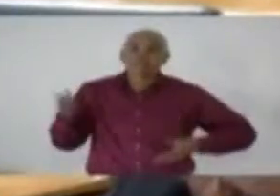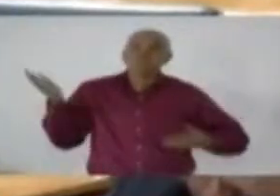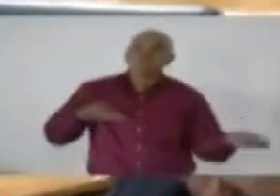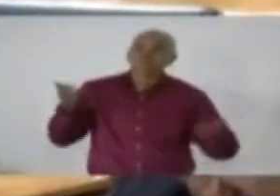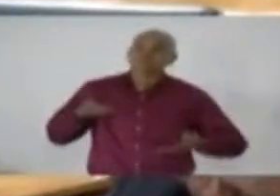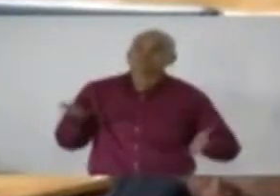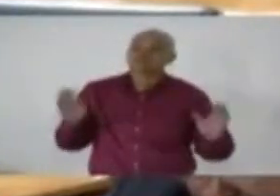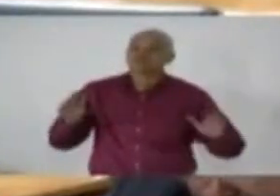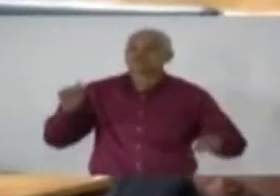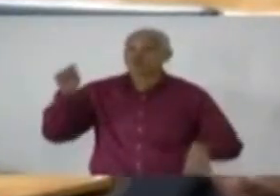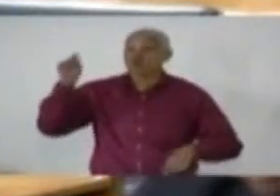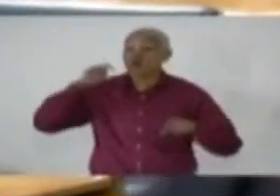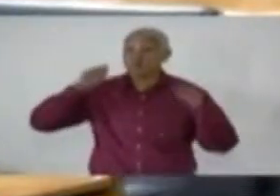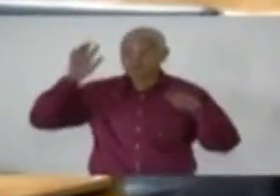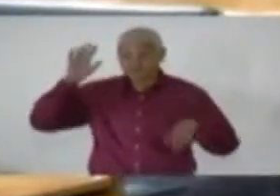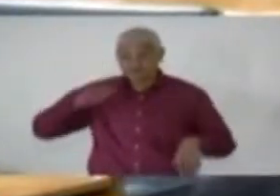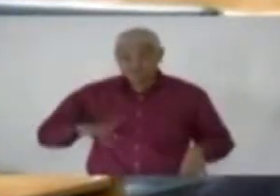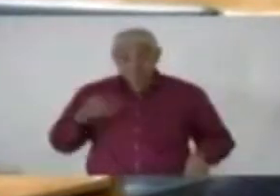to 1960.